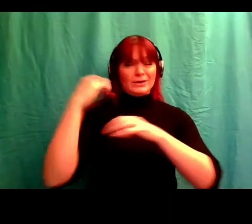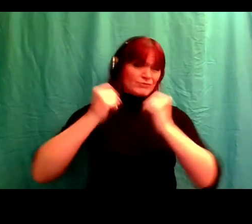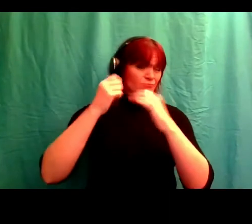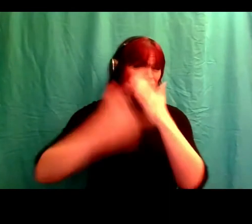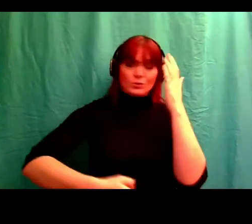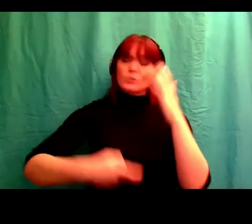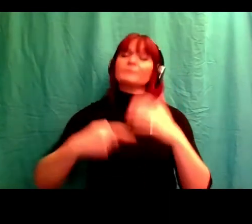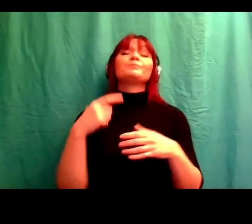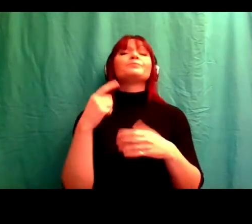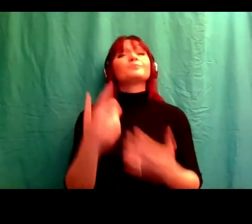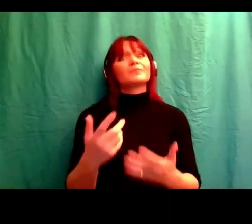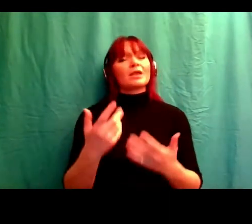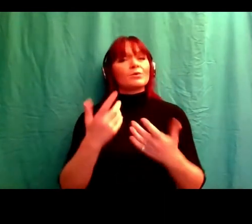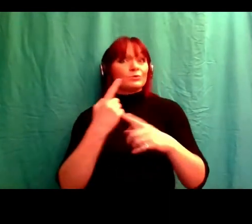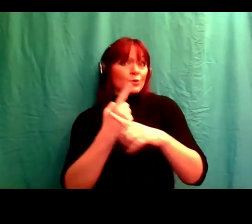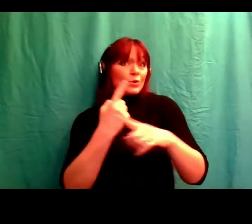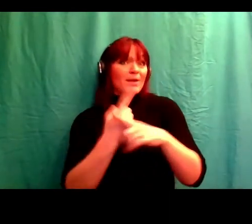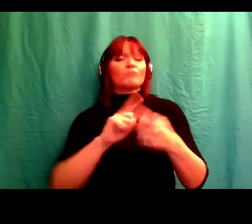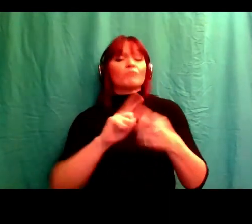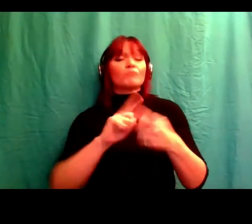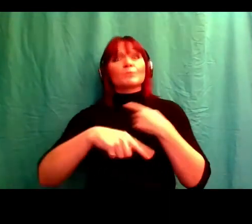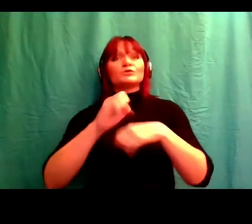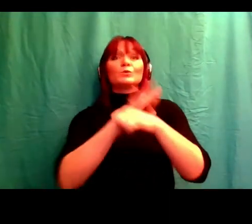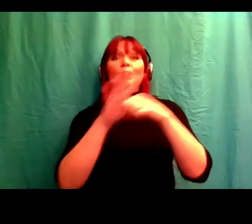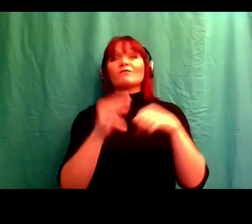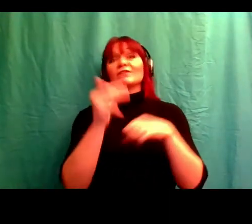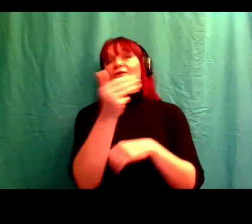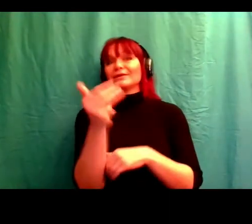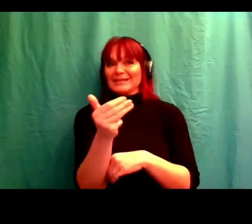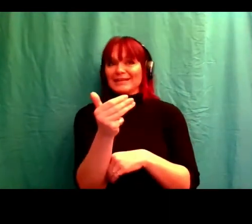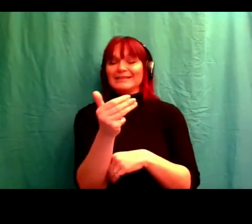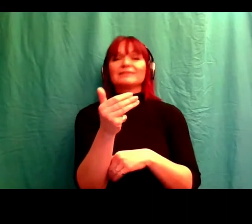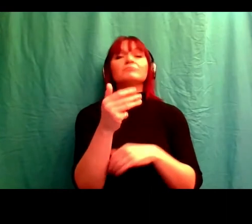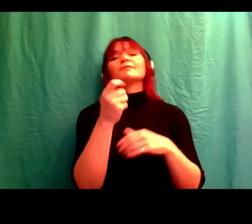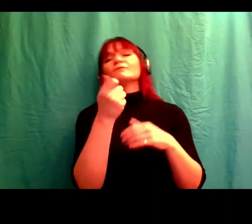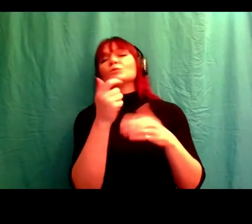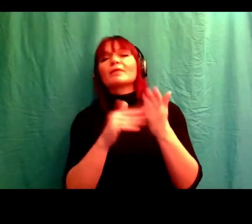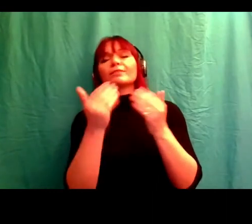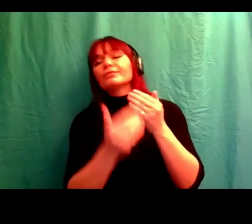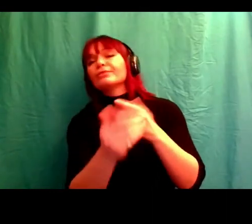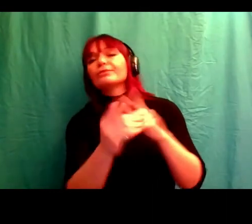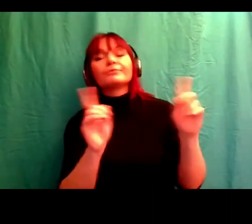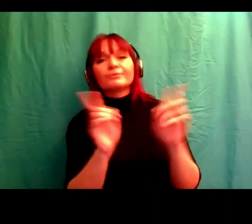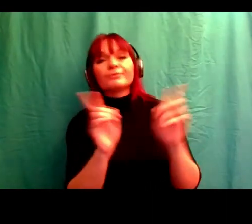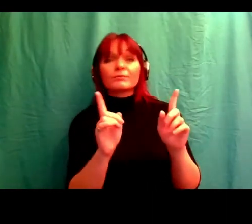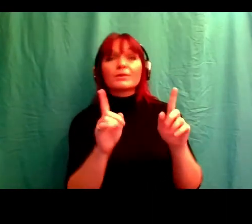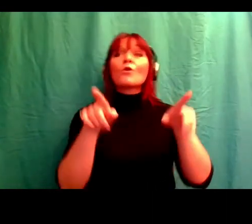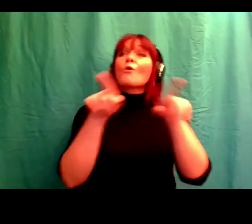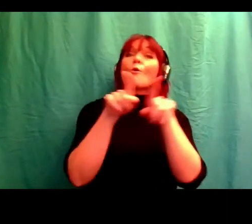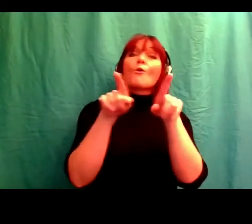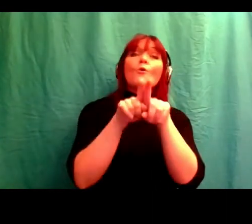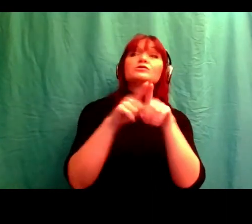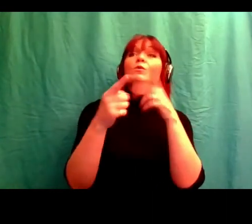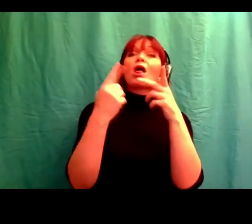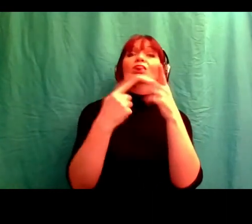to COVID-19 over the next few months, but there are a whole range of other important issues on the horizon too, with consequences for